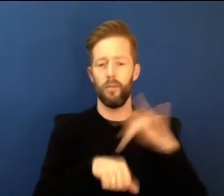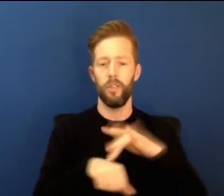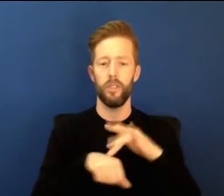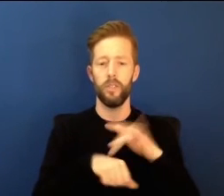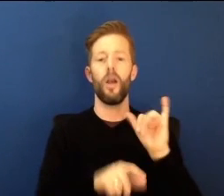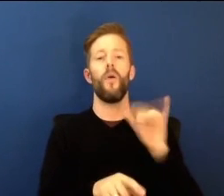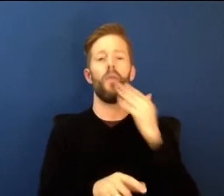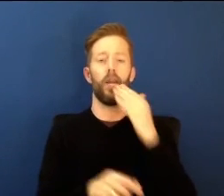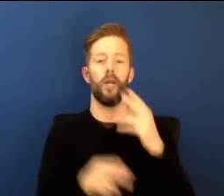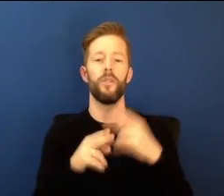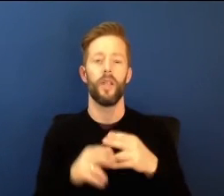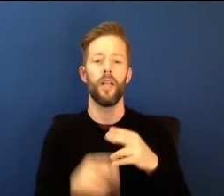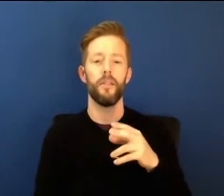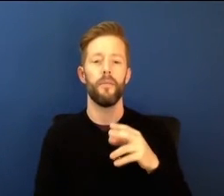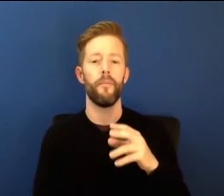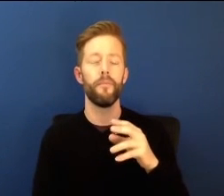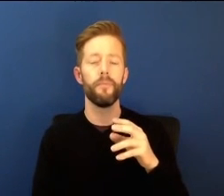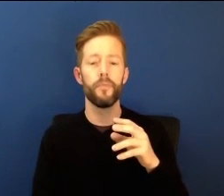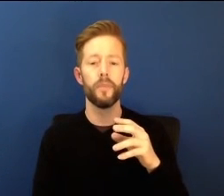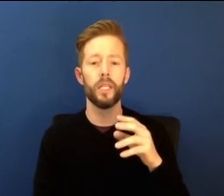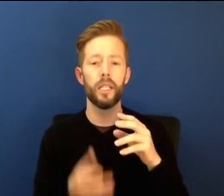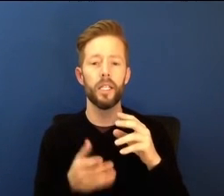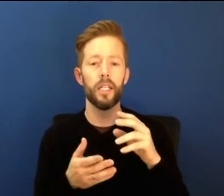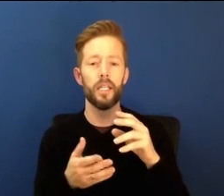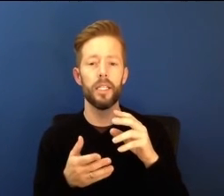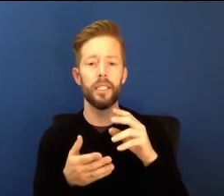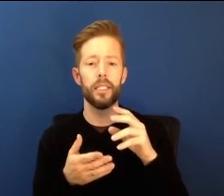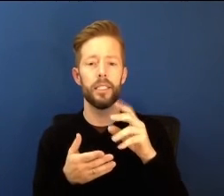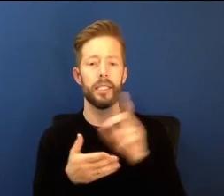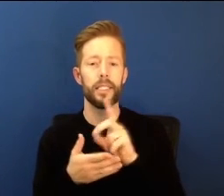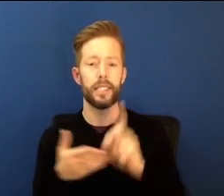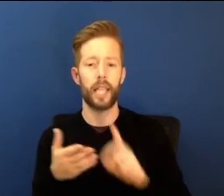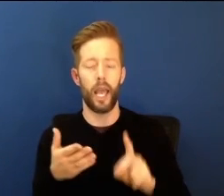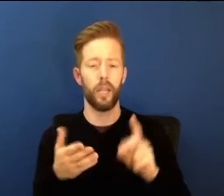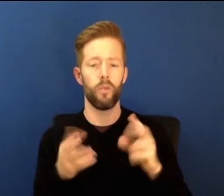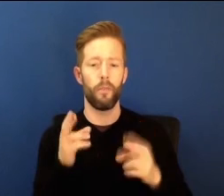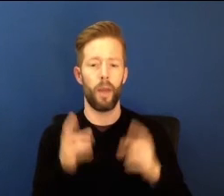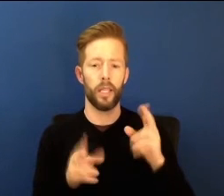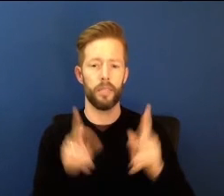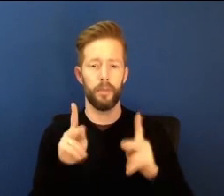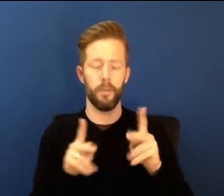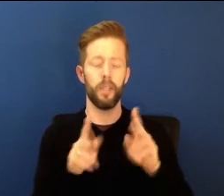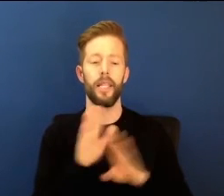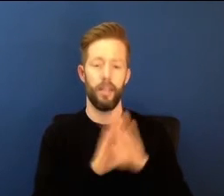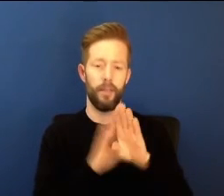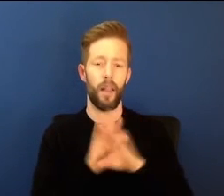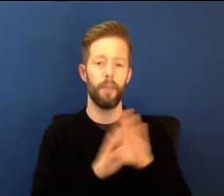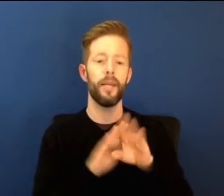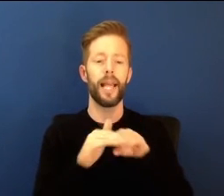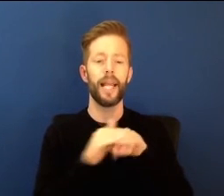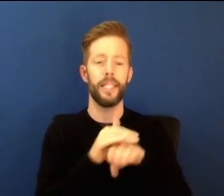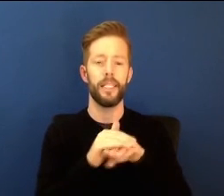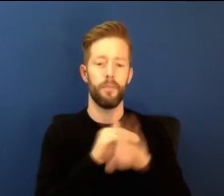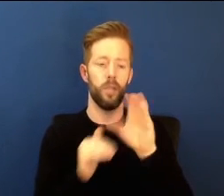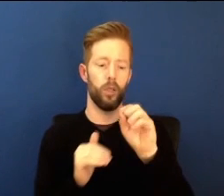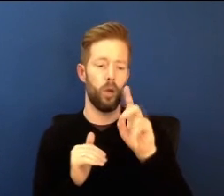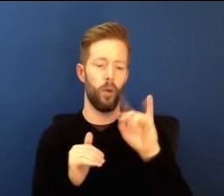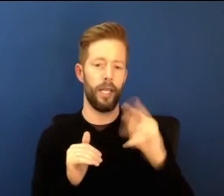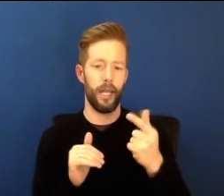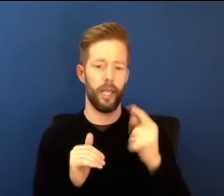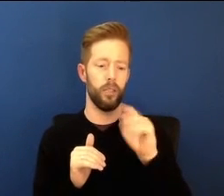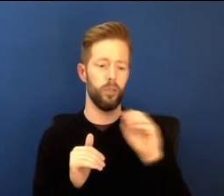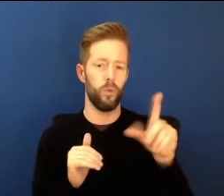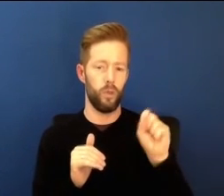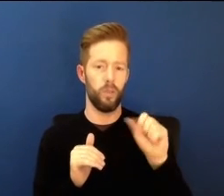our links of resources. Oh, thank you. It's the Zyrobotics people at Georgia Tech are developing accessible